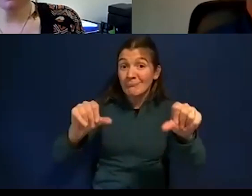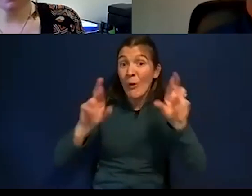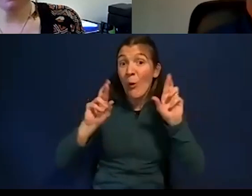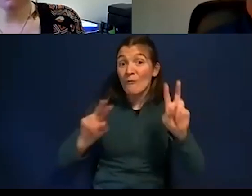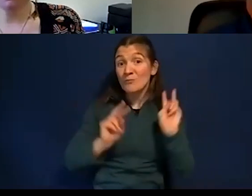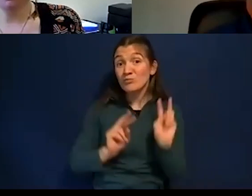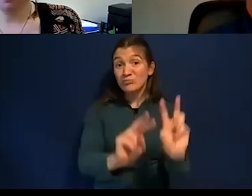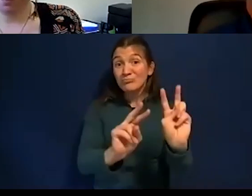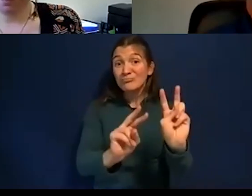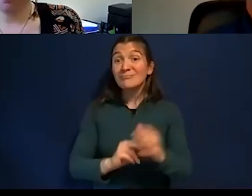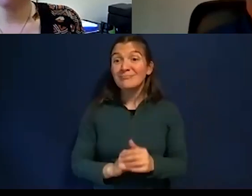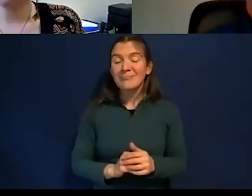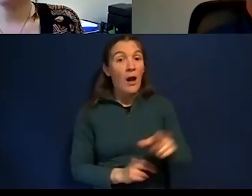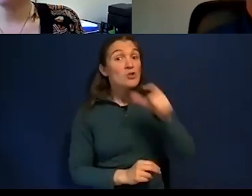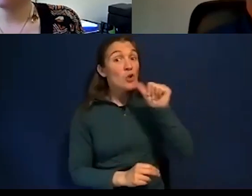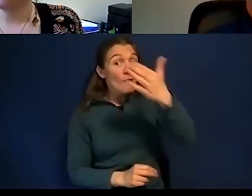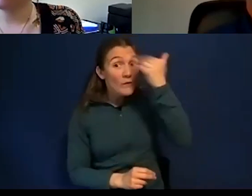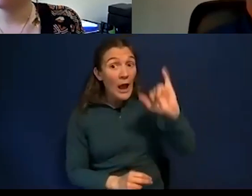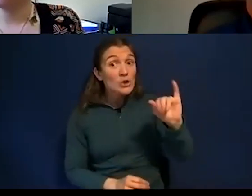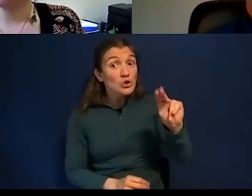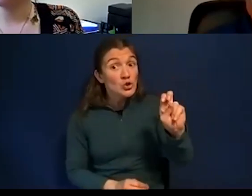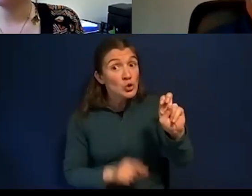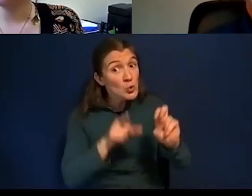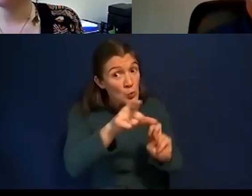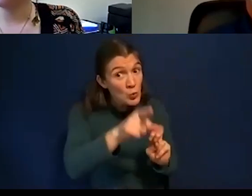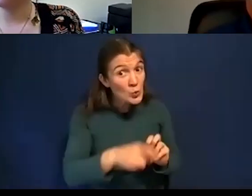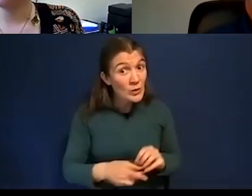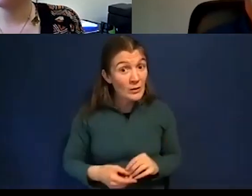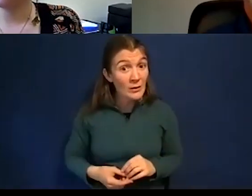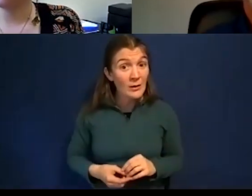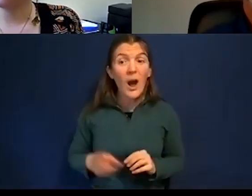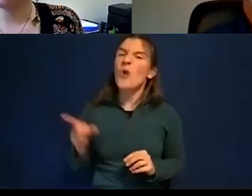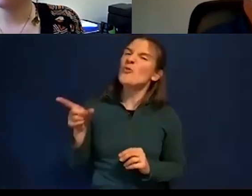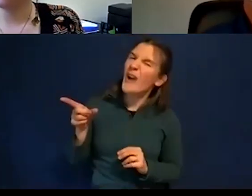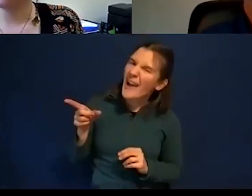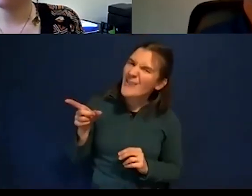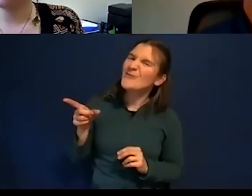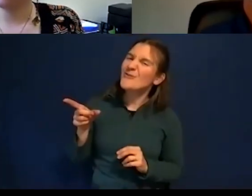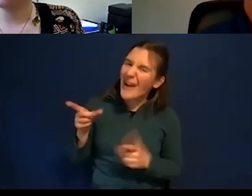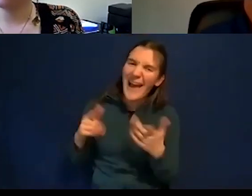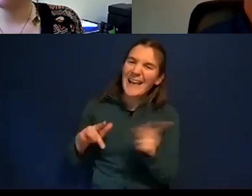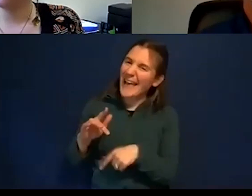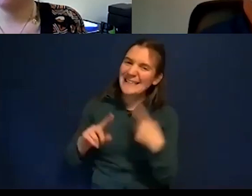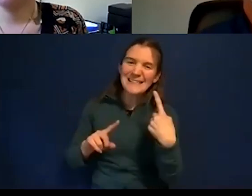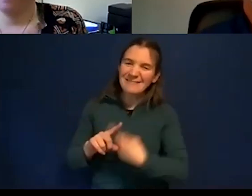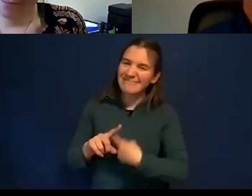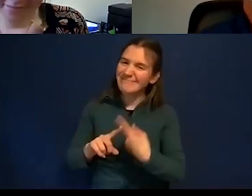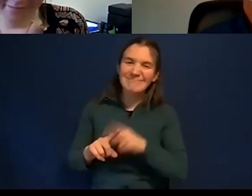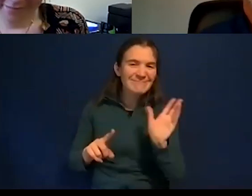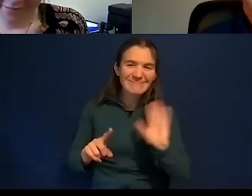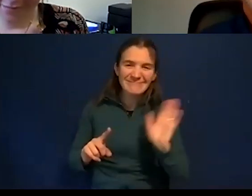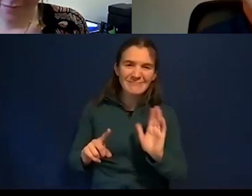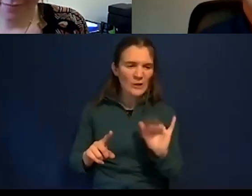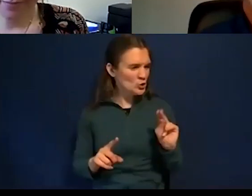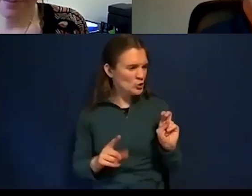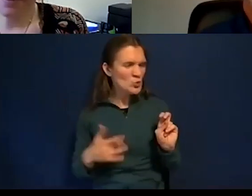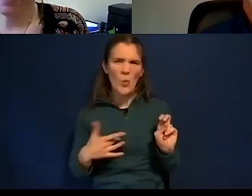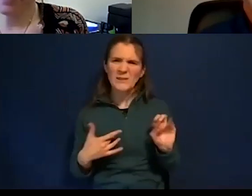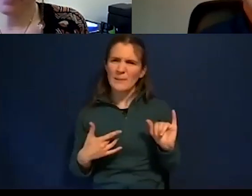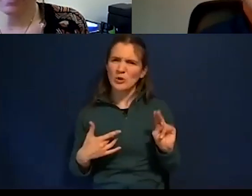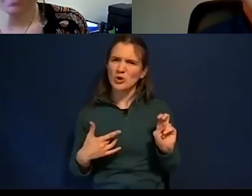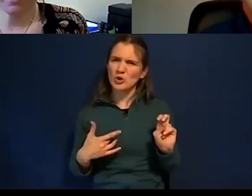up. Don't forget about June, Gary. Oh, yeah, that's right. What is June? What's going on in